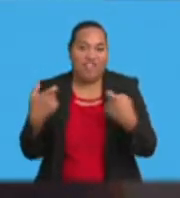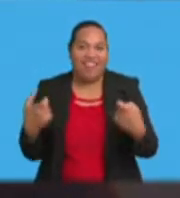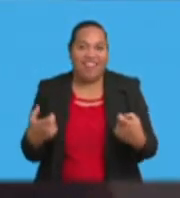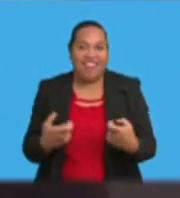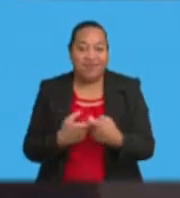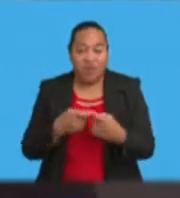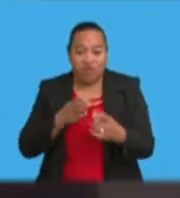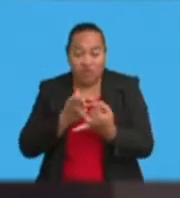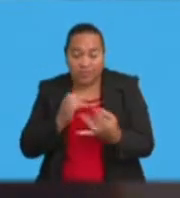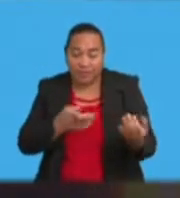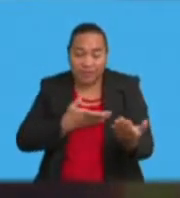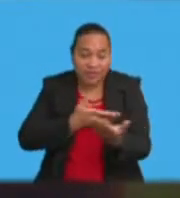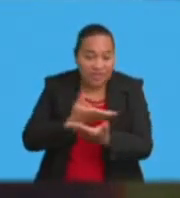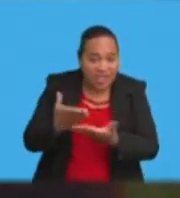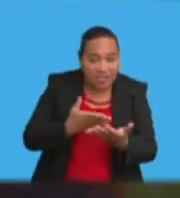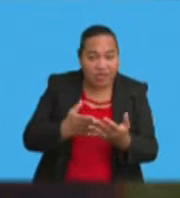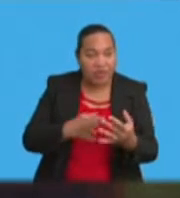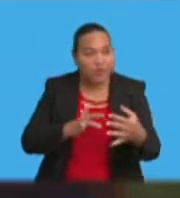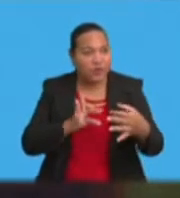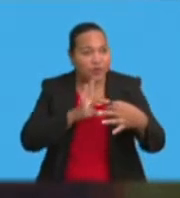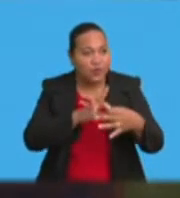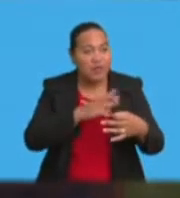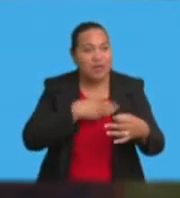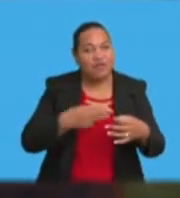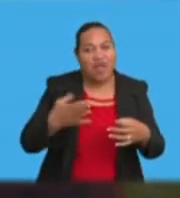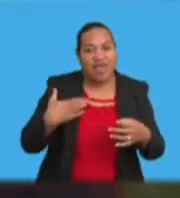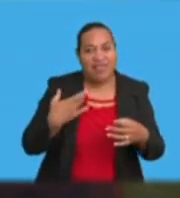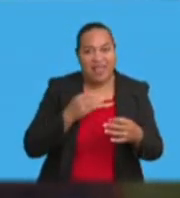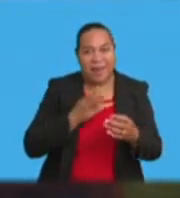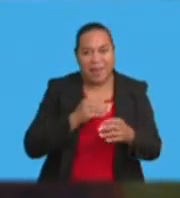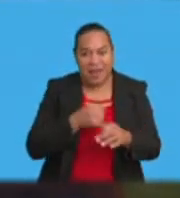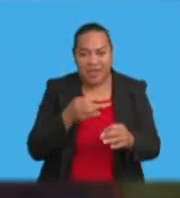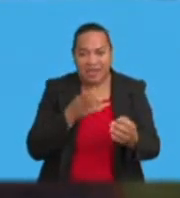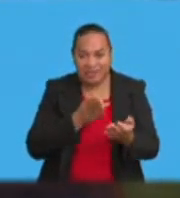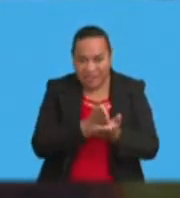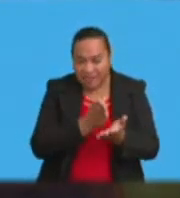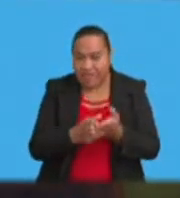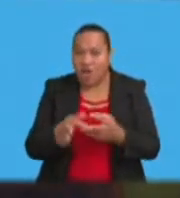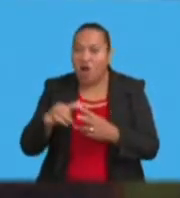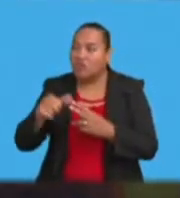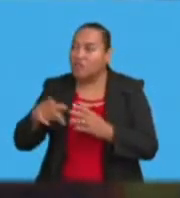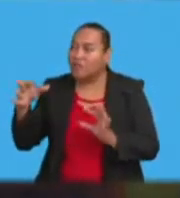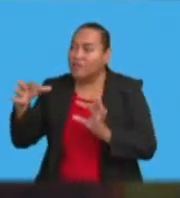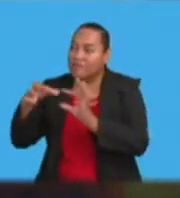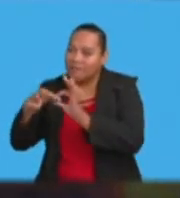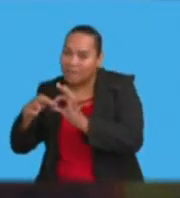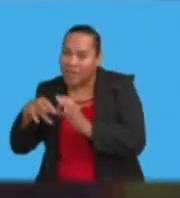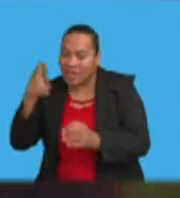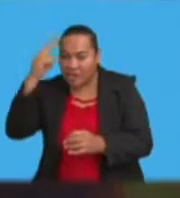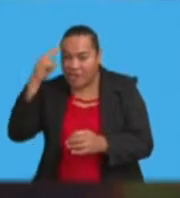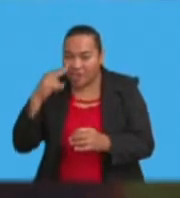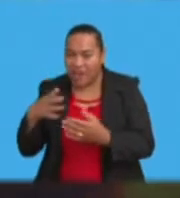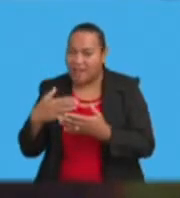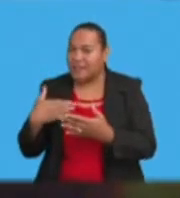our discussions, not only with the Ministry of Health and Medical Services, but also with our National Occupational Health and Safety Advisory Board, we need